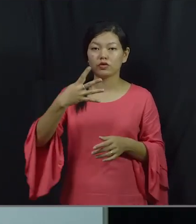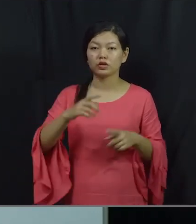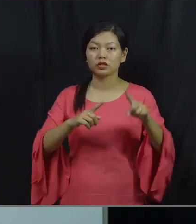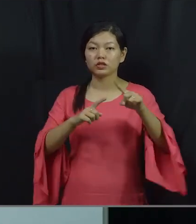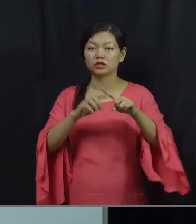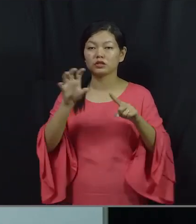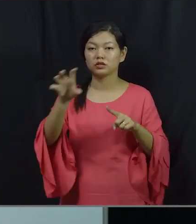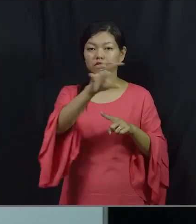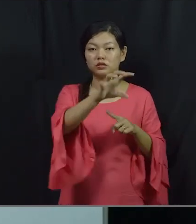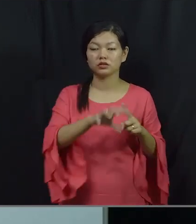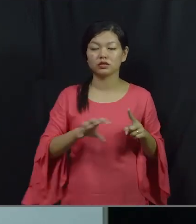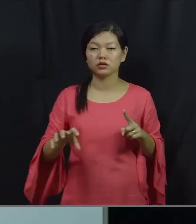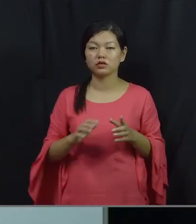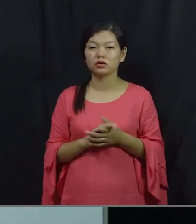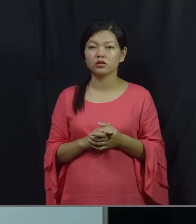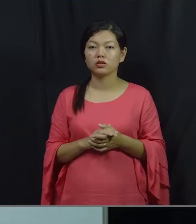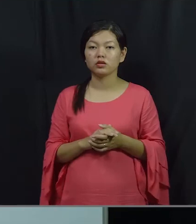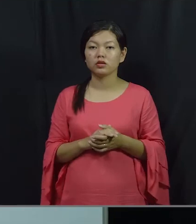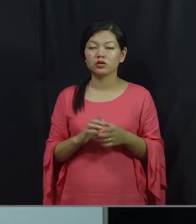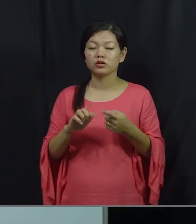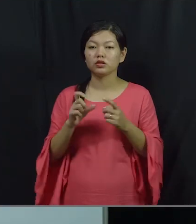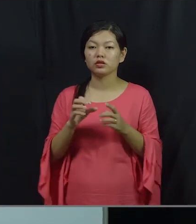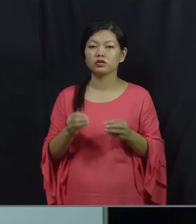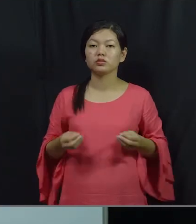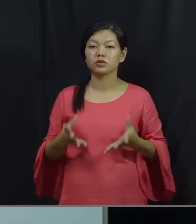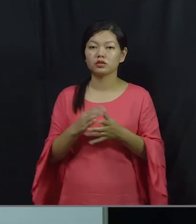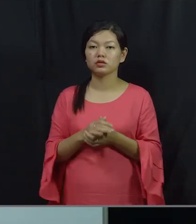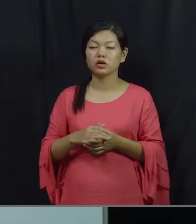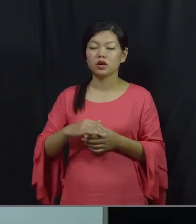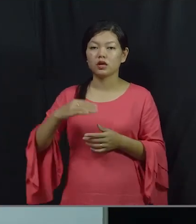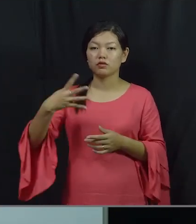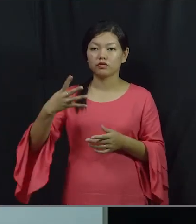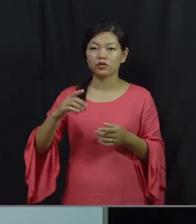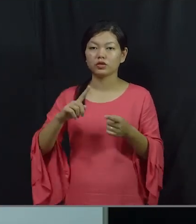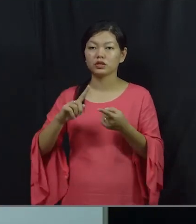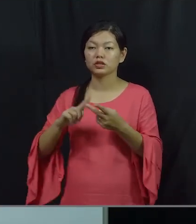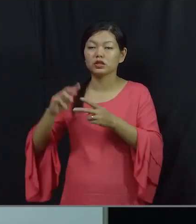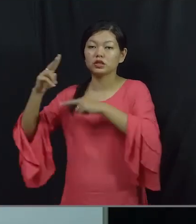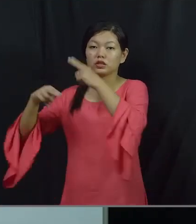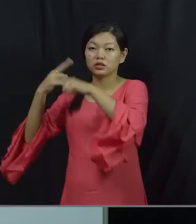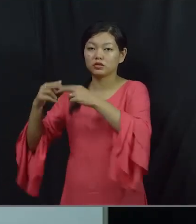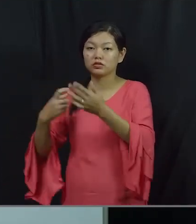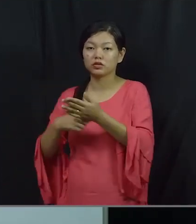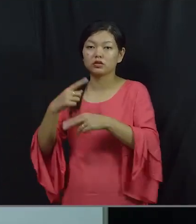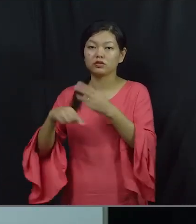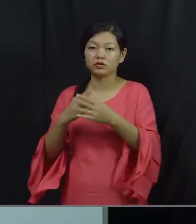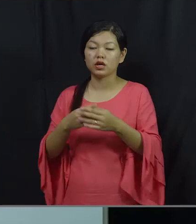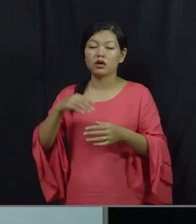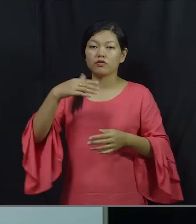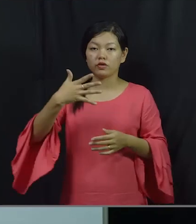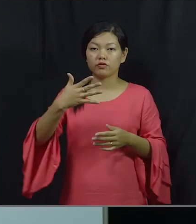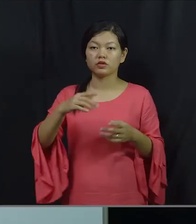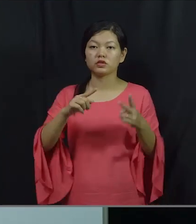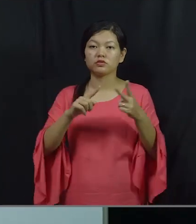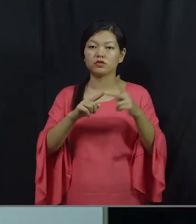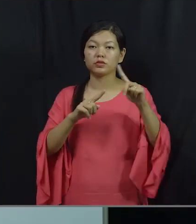town, town economy stage. The fourth is industrial revolution, and the fifth one is information and technology, okay. So